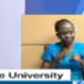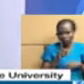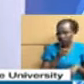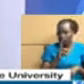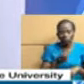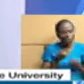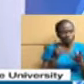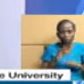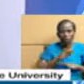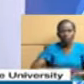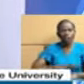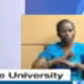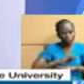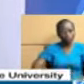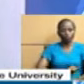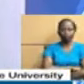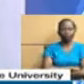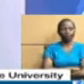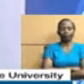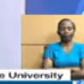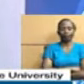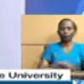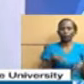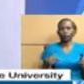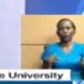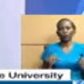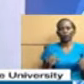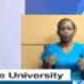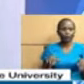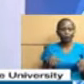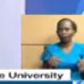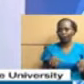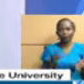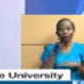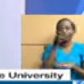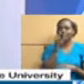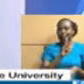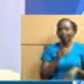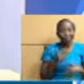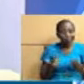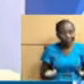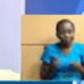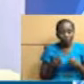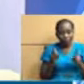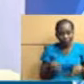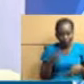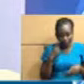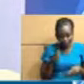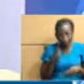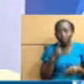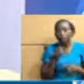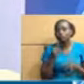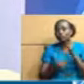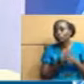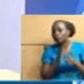and start to be more able to look forward and say, what if a situation like this recurs? Because we didn't